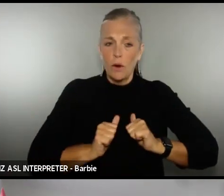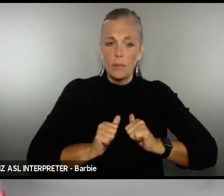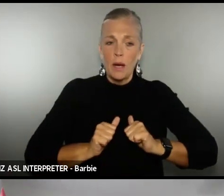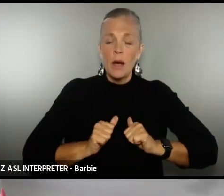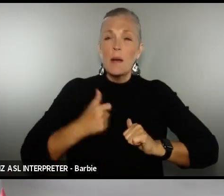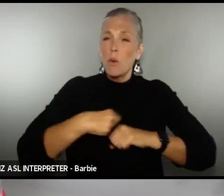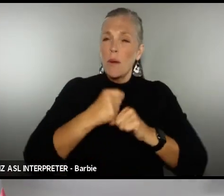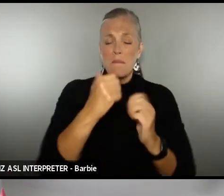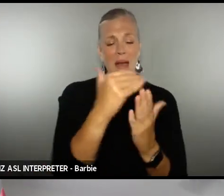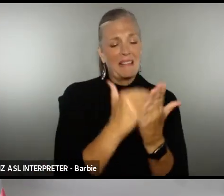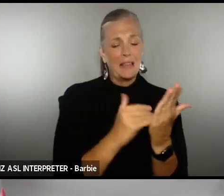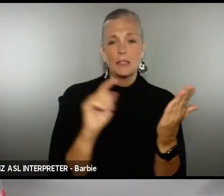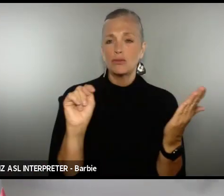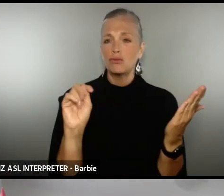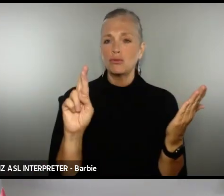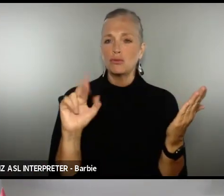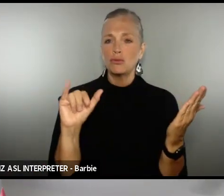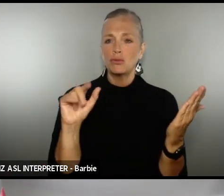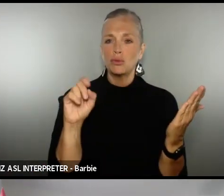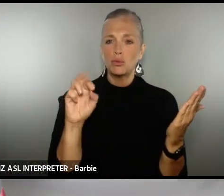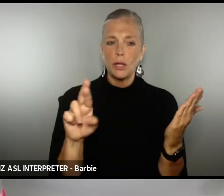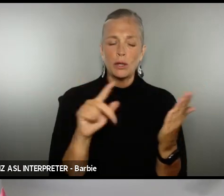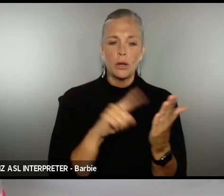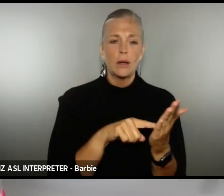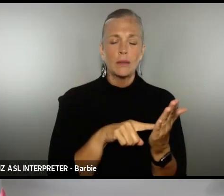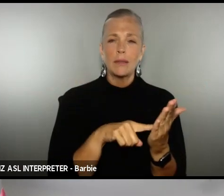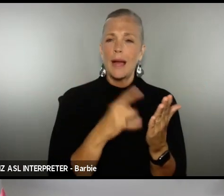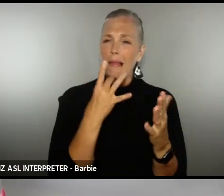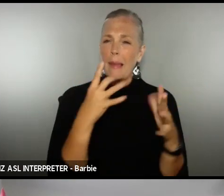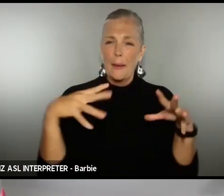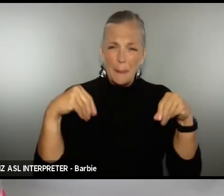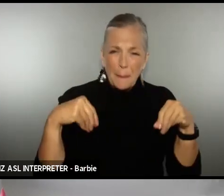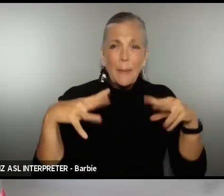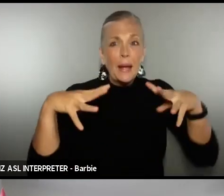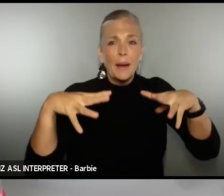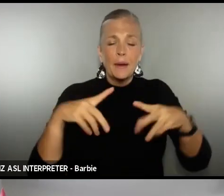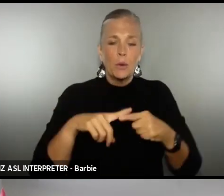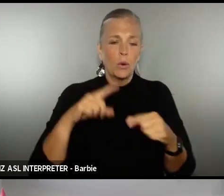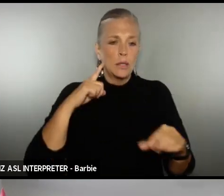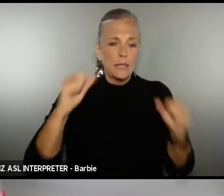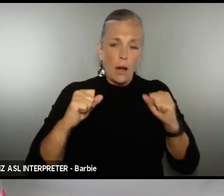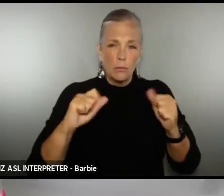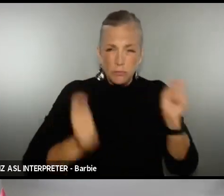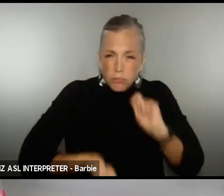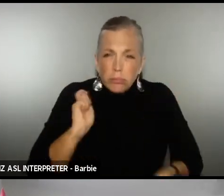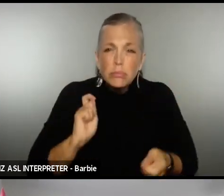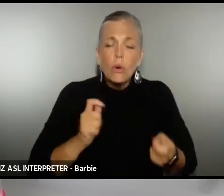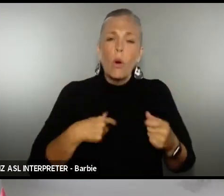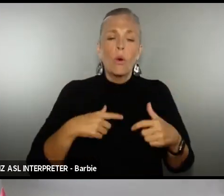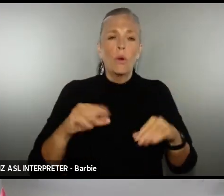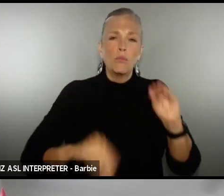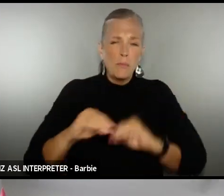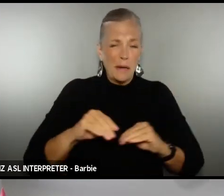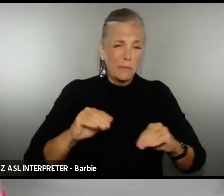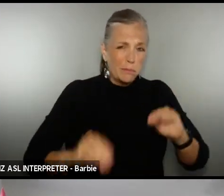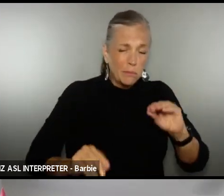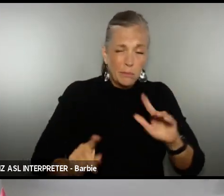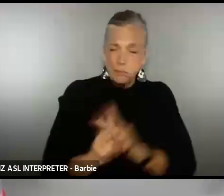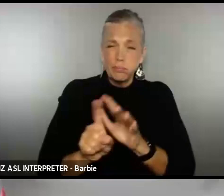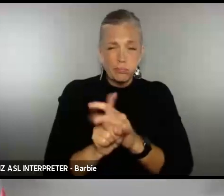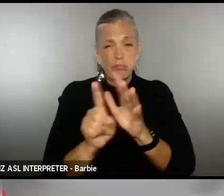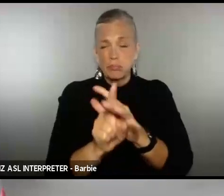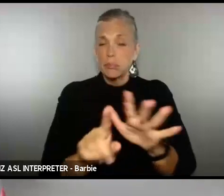up ahead, such as abrupt lighting cues, abrupt sounds, abrupt sounds or movements. And for those moments